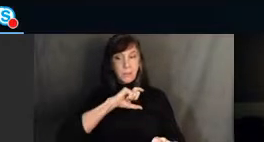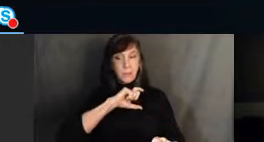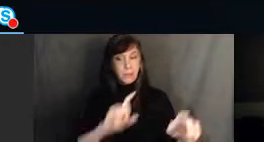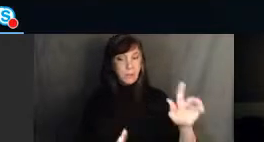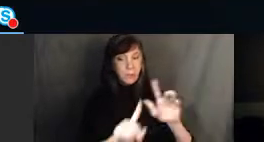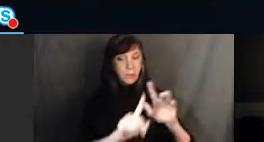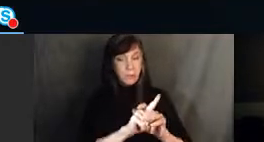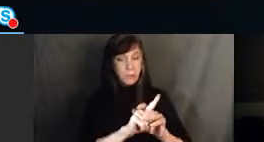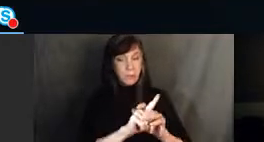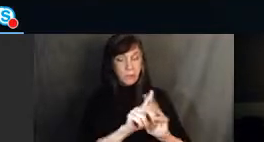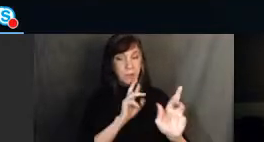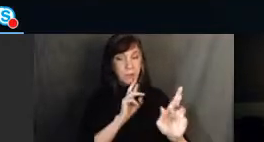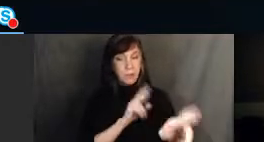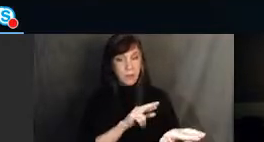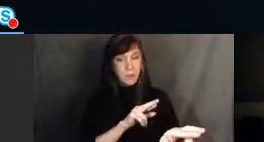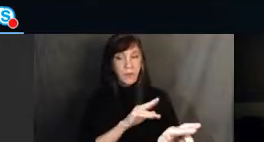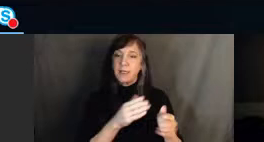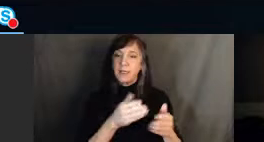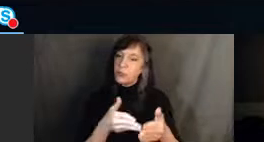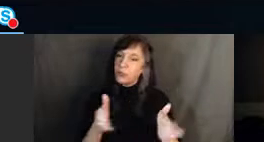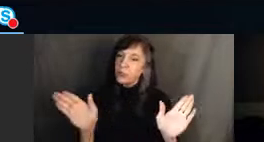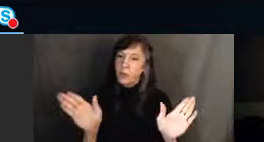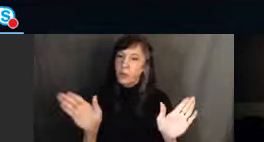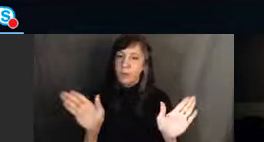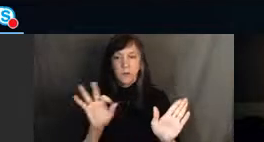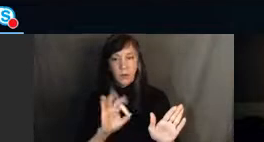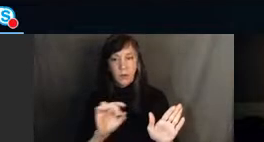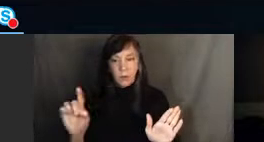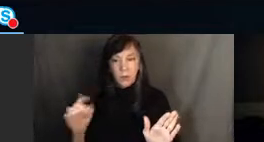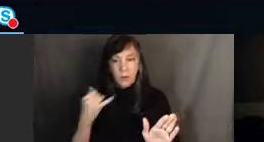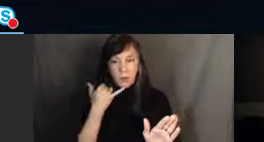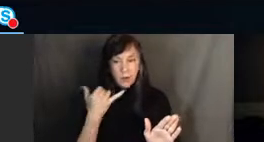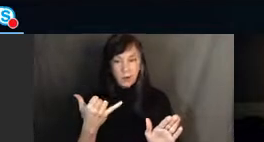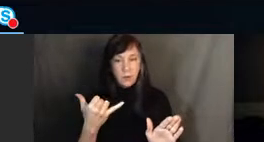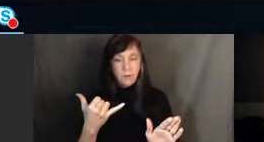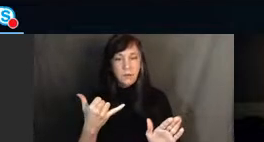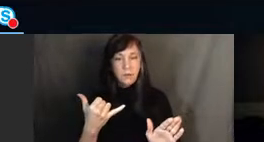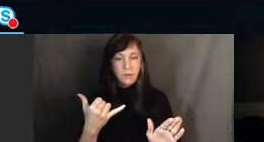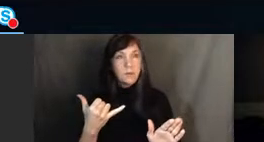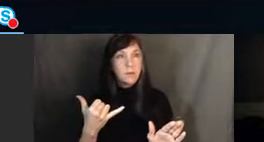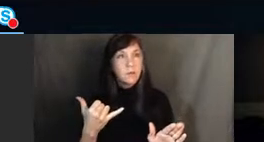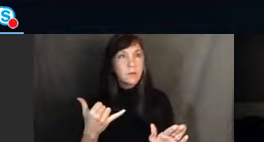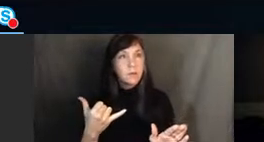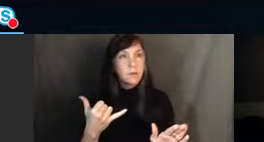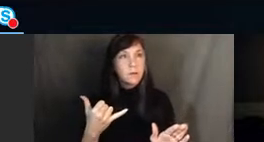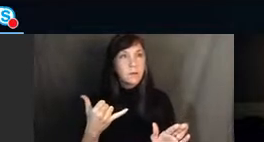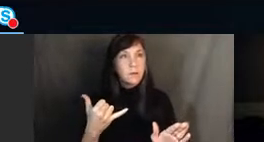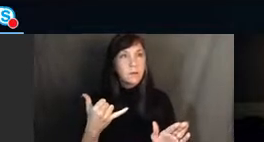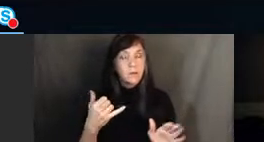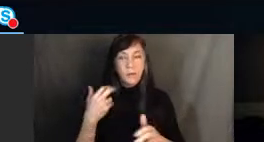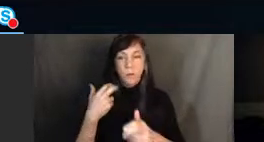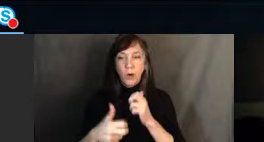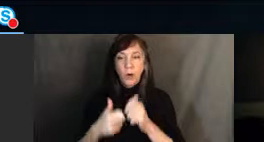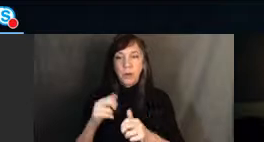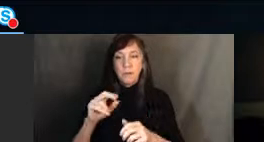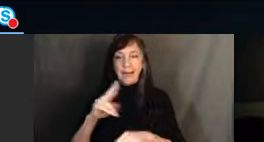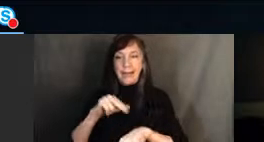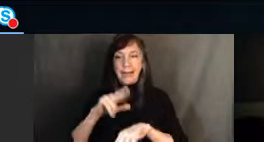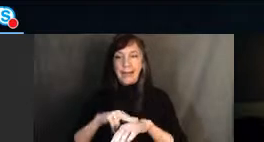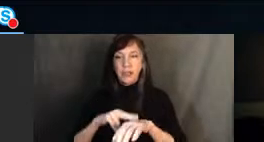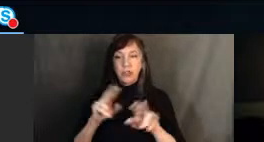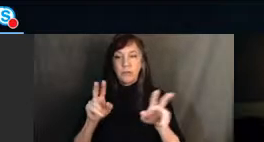calls that come into 911 in general. There's a problem nature code study that is